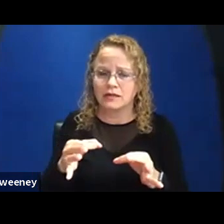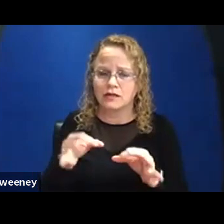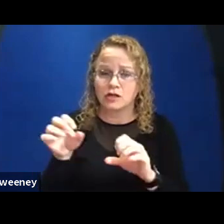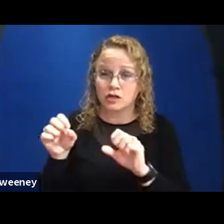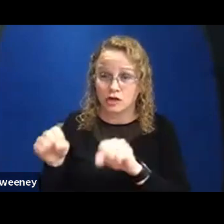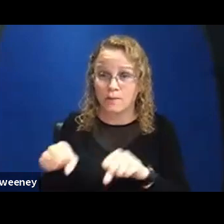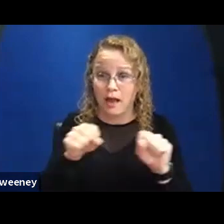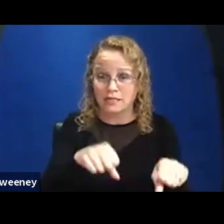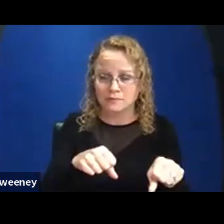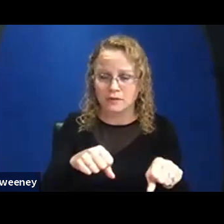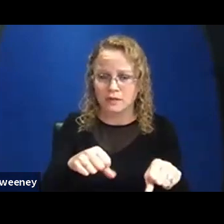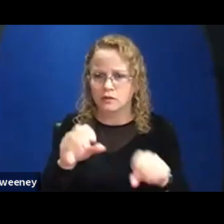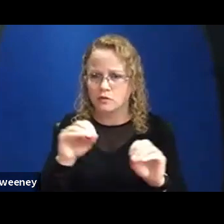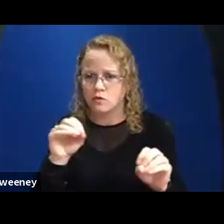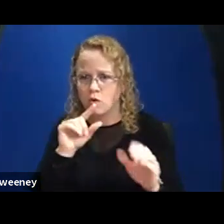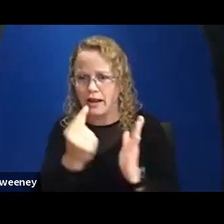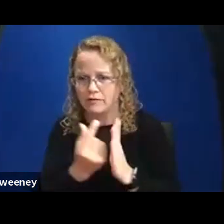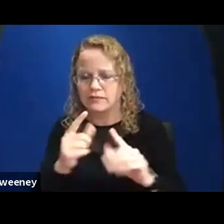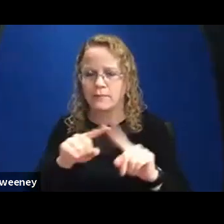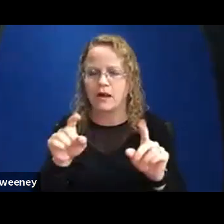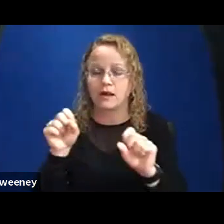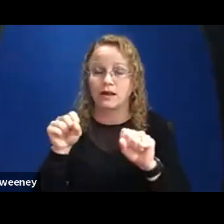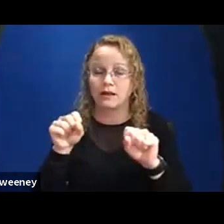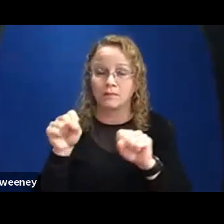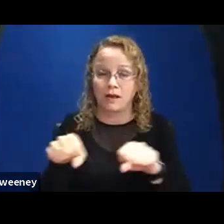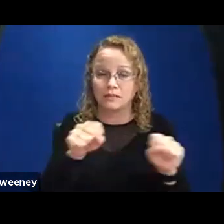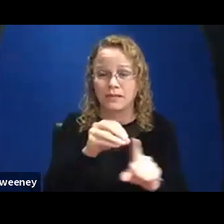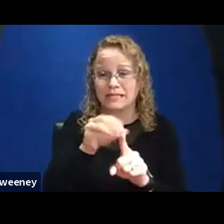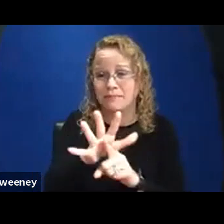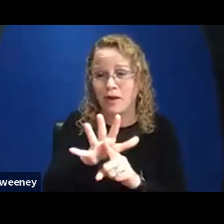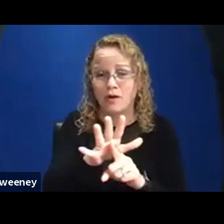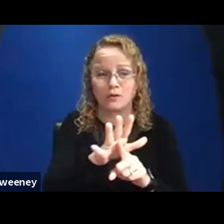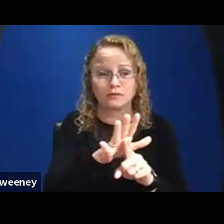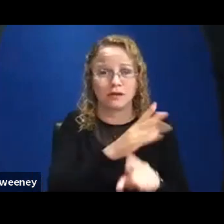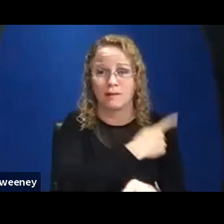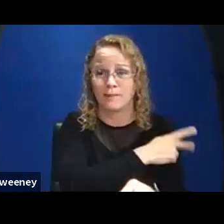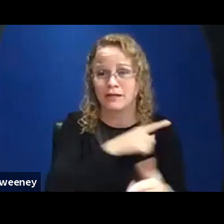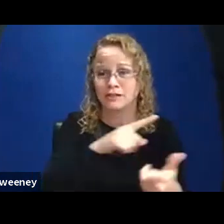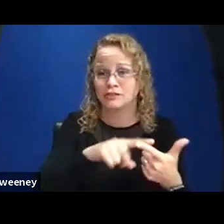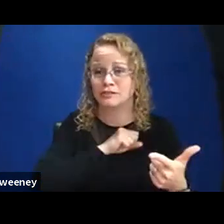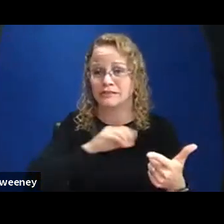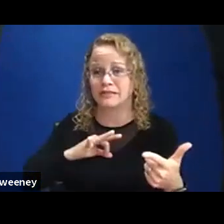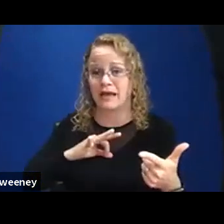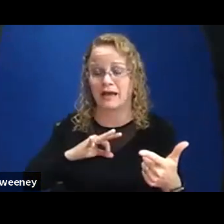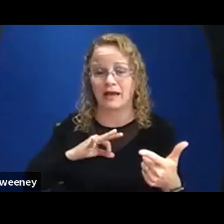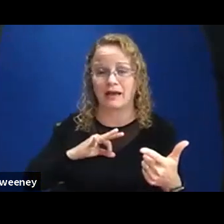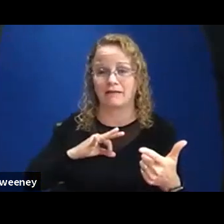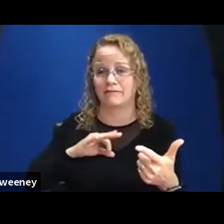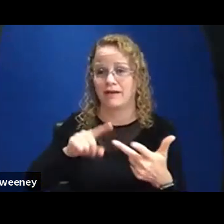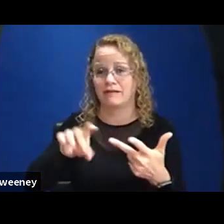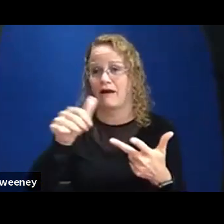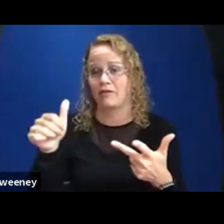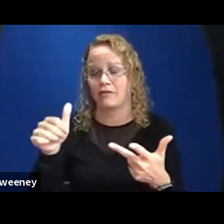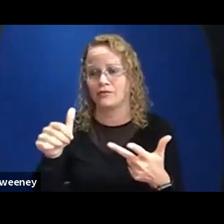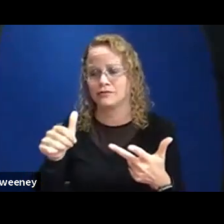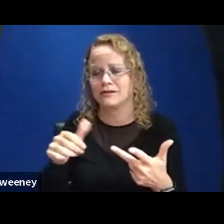could potentially expose patients, staff members, others to COVID